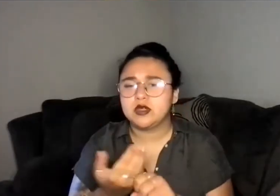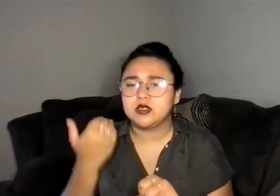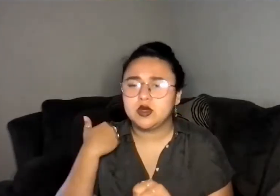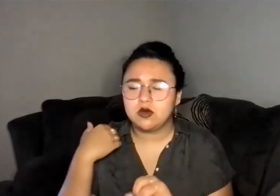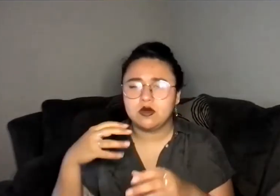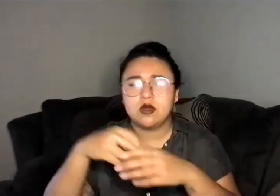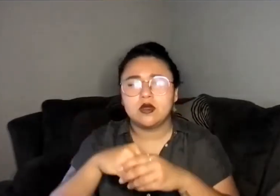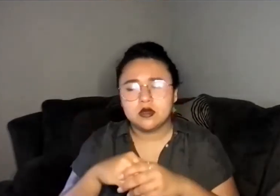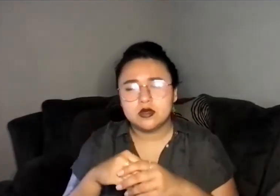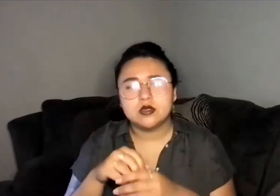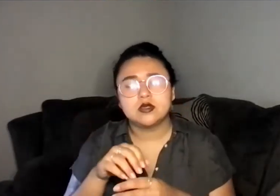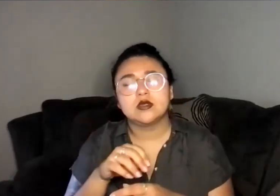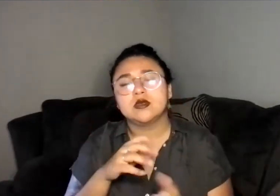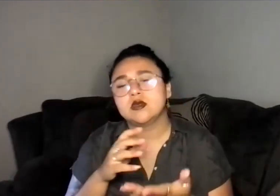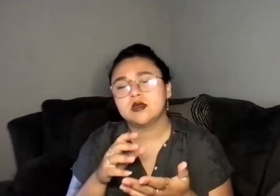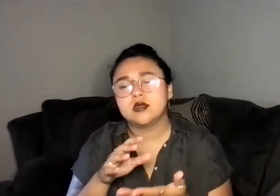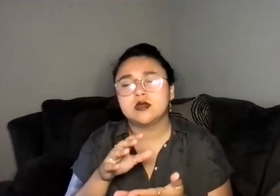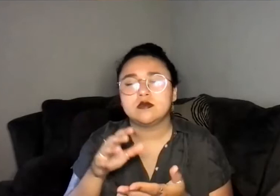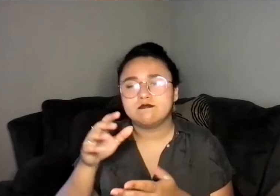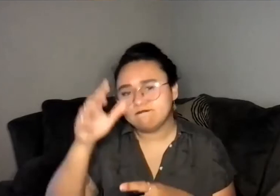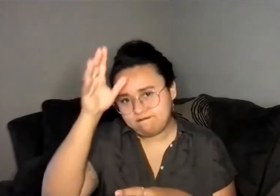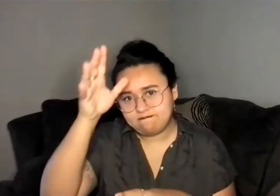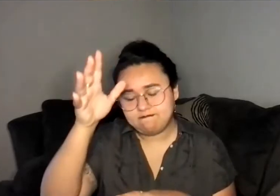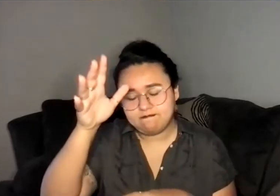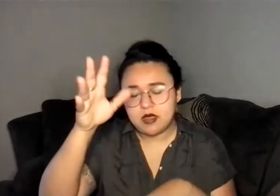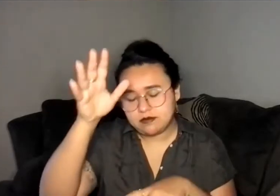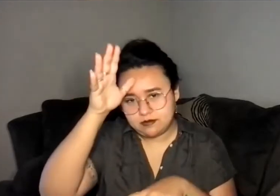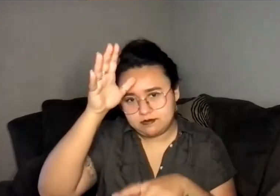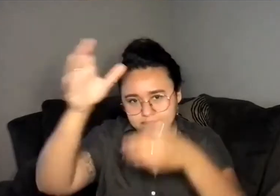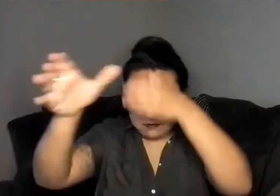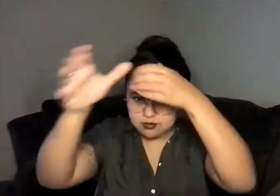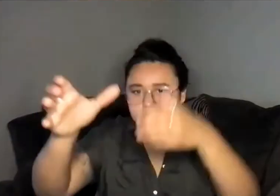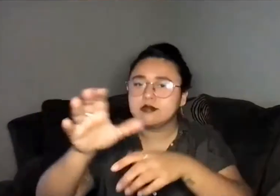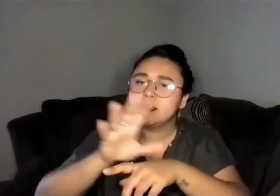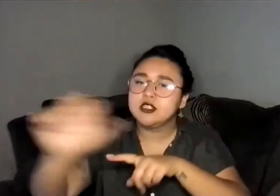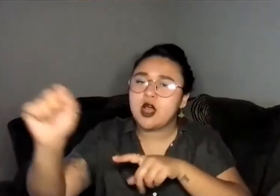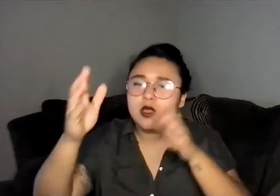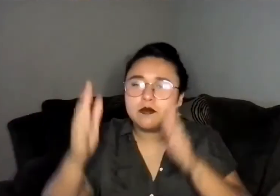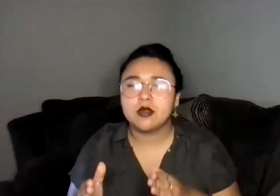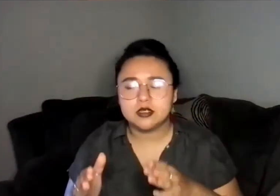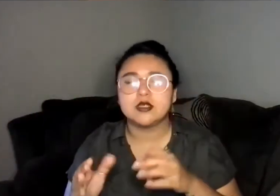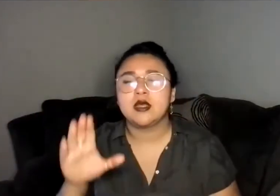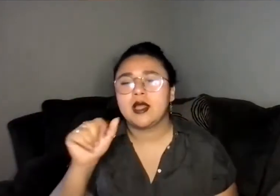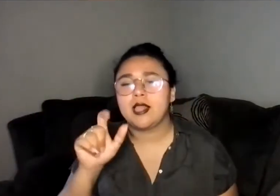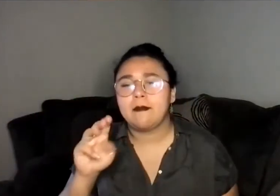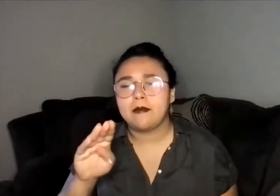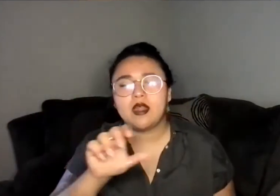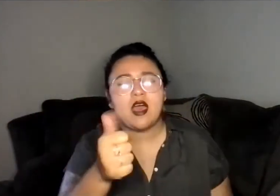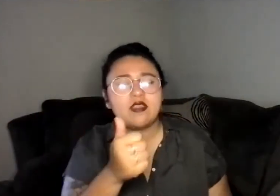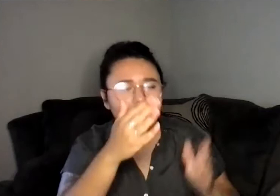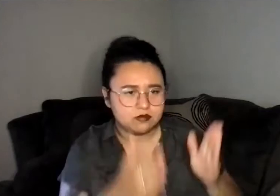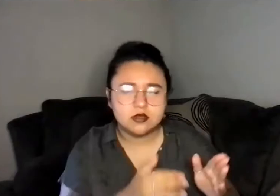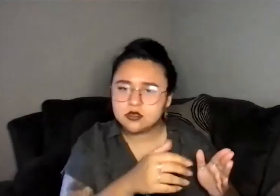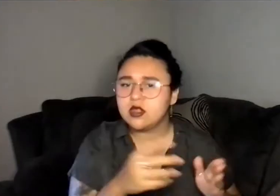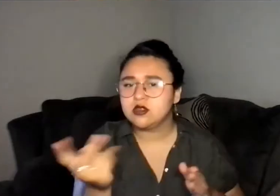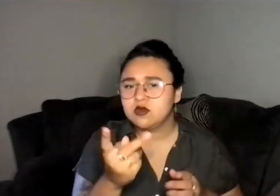Caleb Luna and activist Tammy Johnson talking about specifically intersectionality in fat community. And also for those of